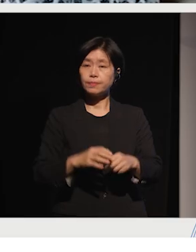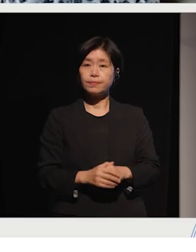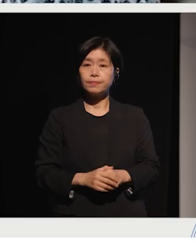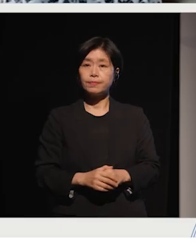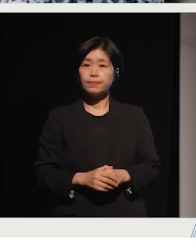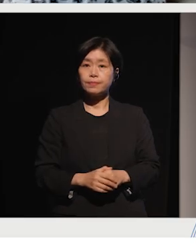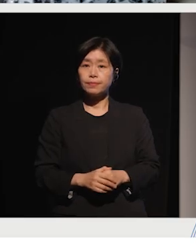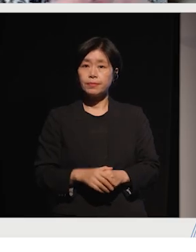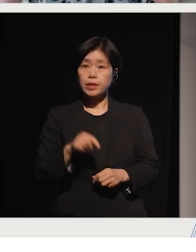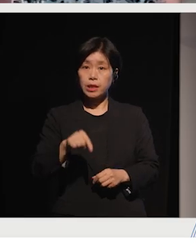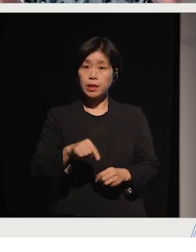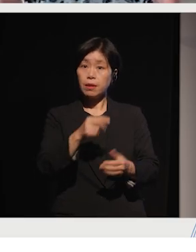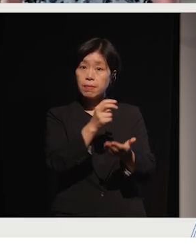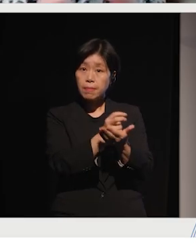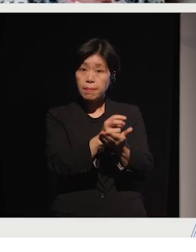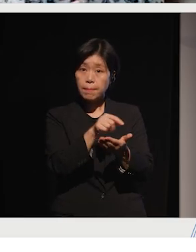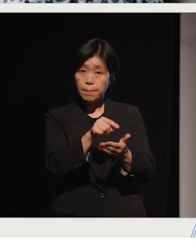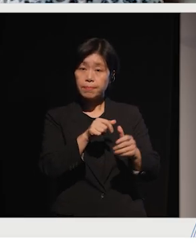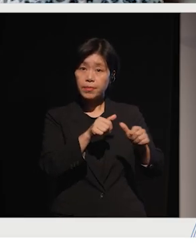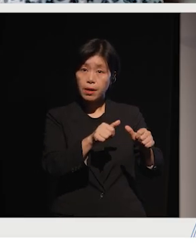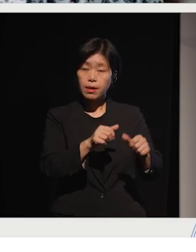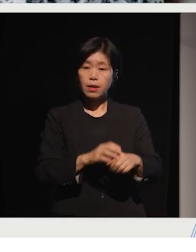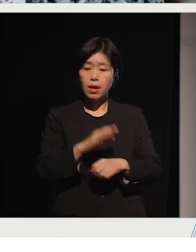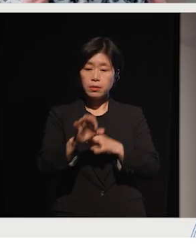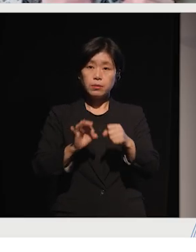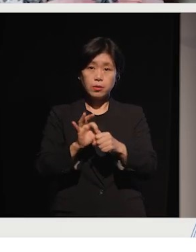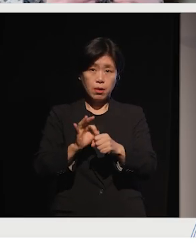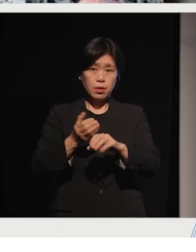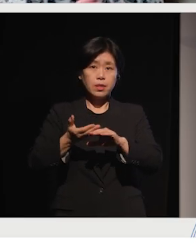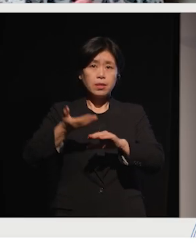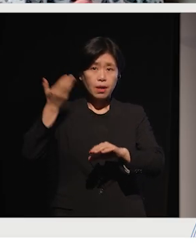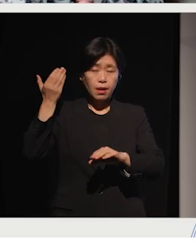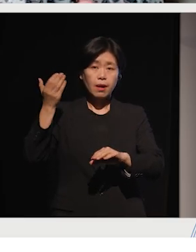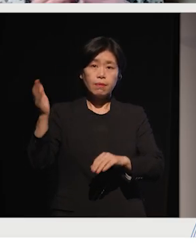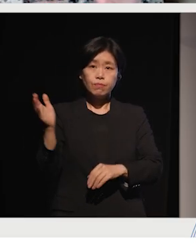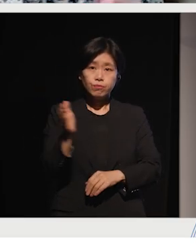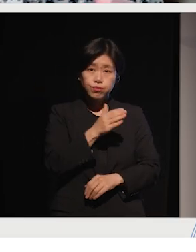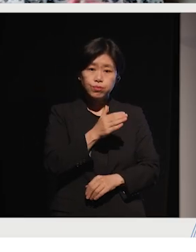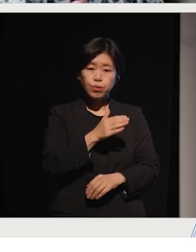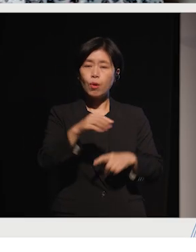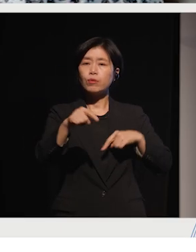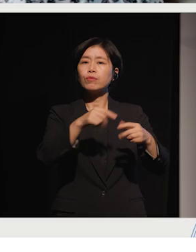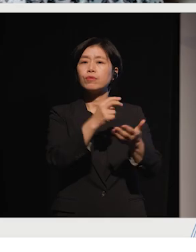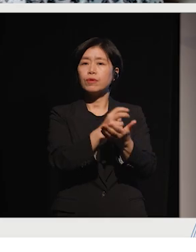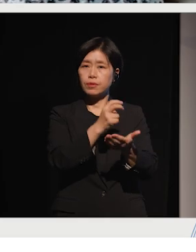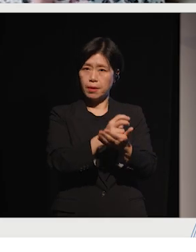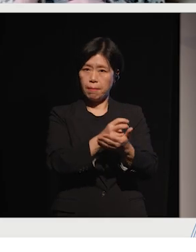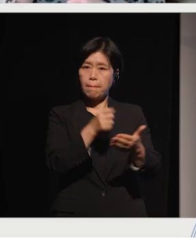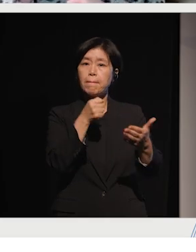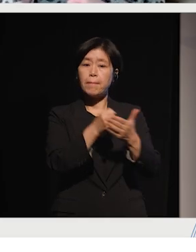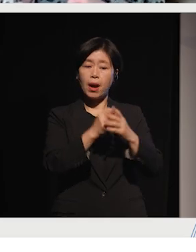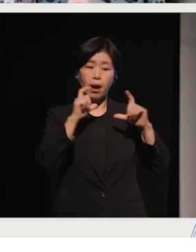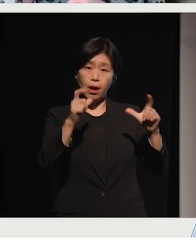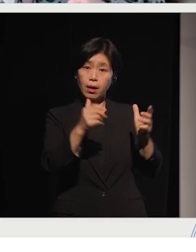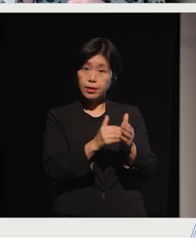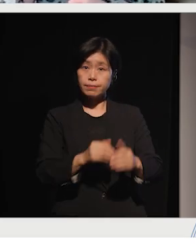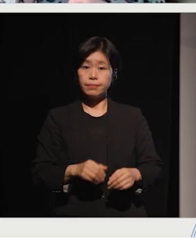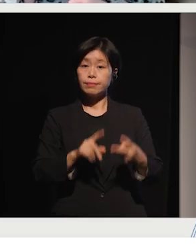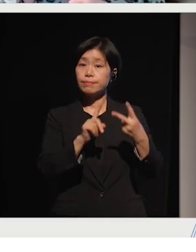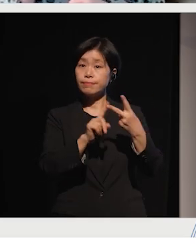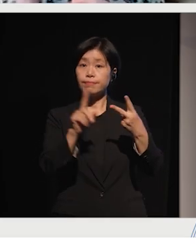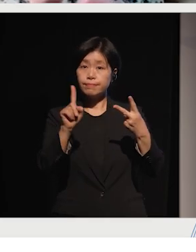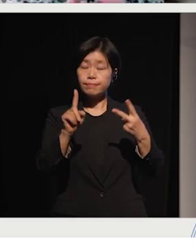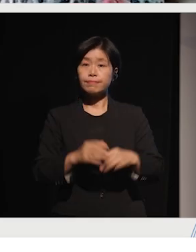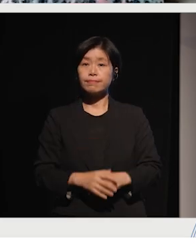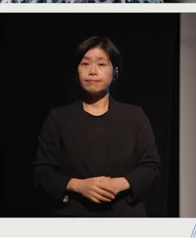than a decade. That's our main policy. The second piece of requirement that we have was developed